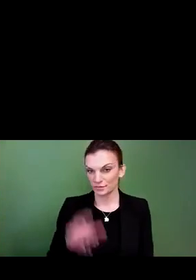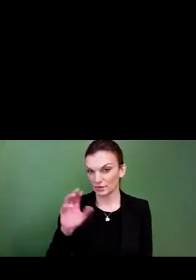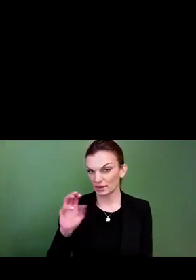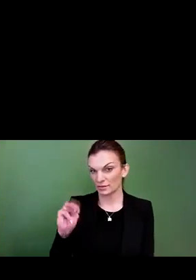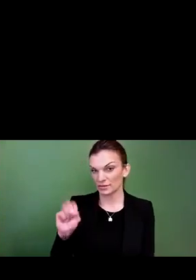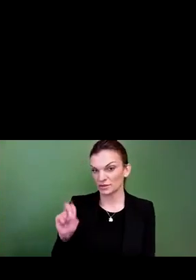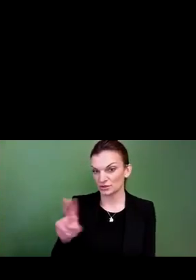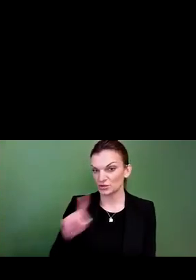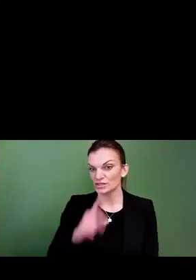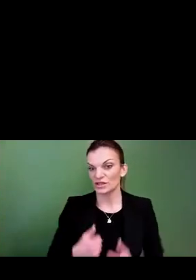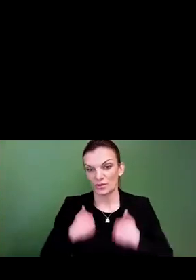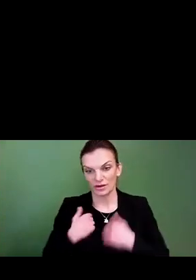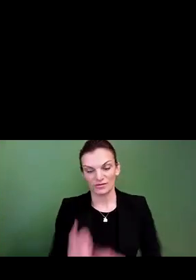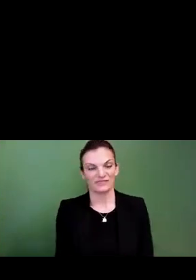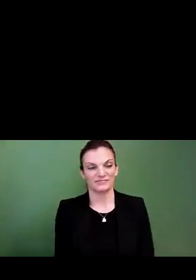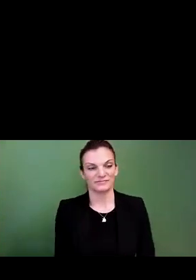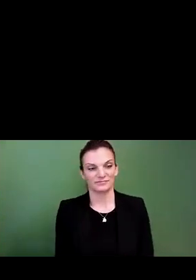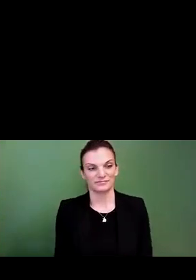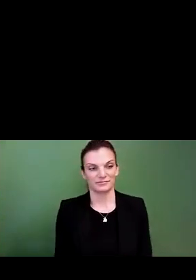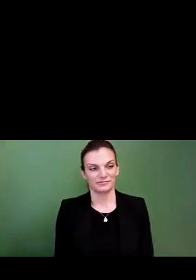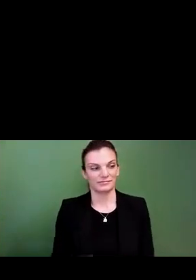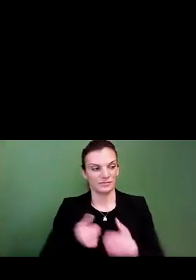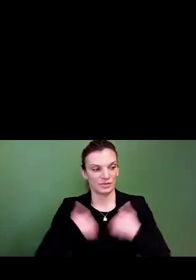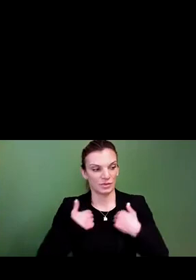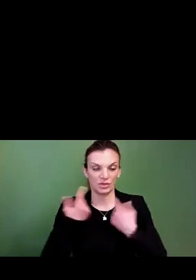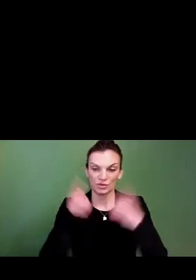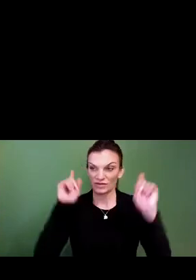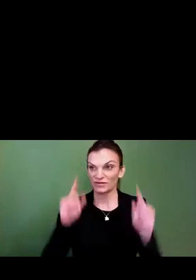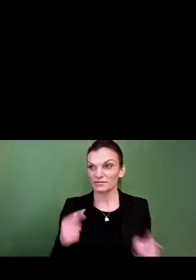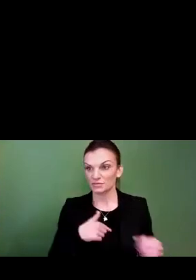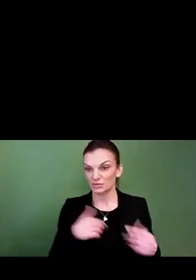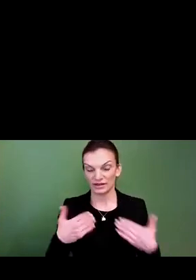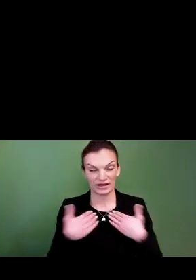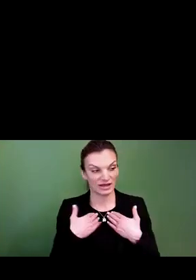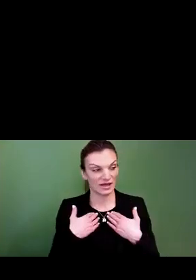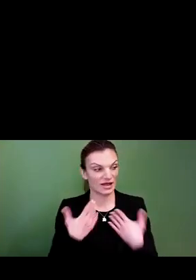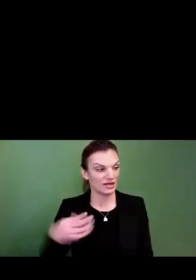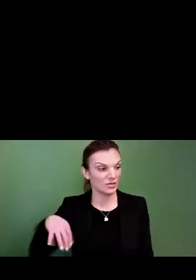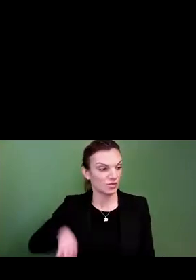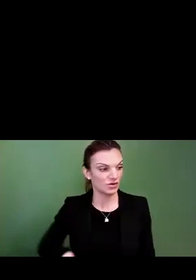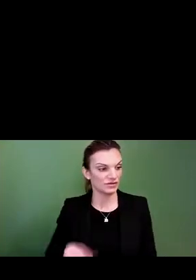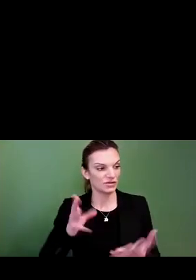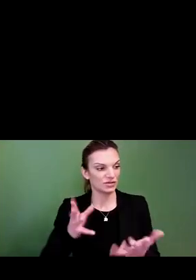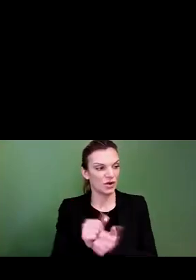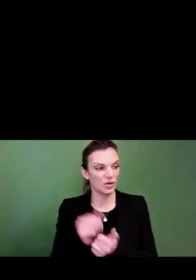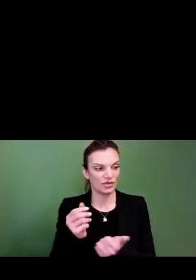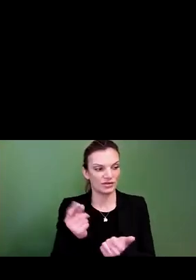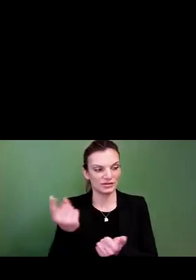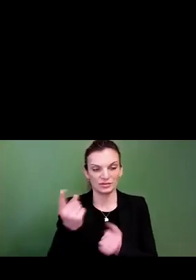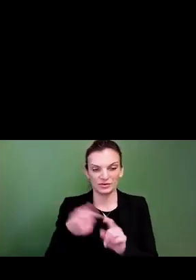is thriving actually with this hybrid work schedule. We had the privilege to talk with someone from